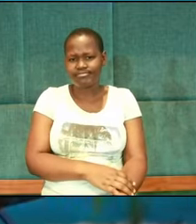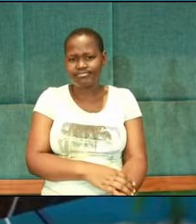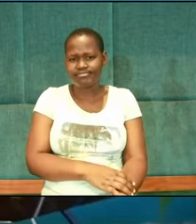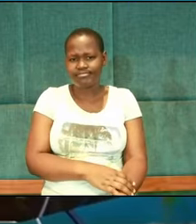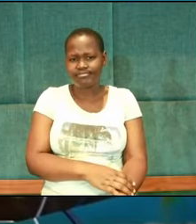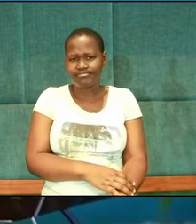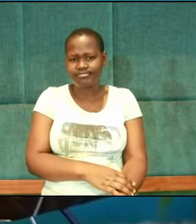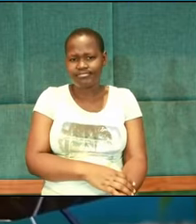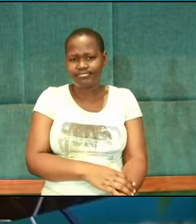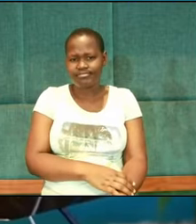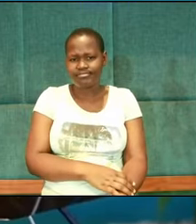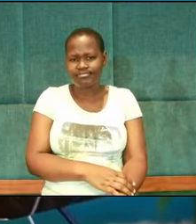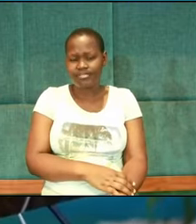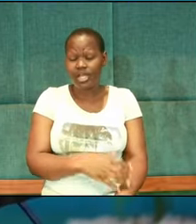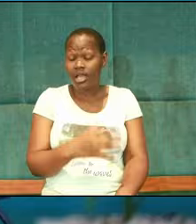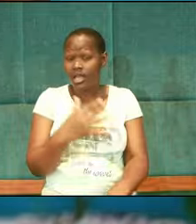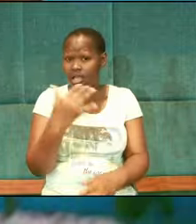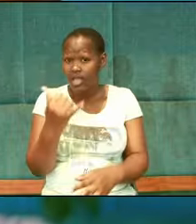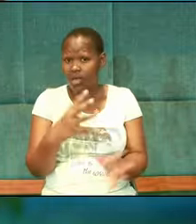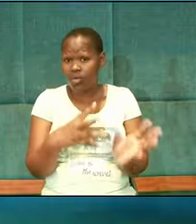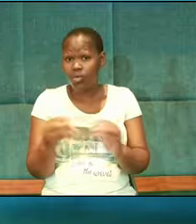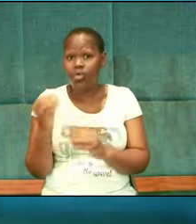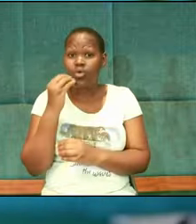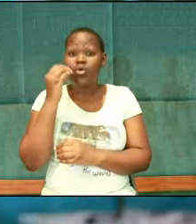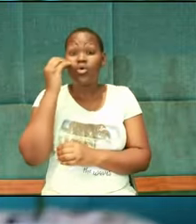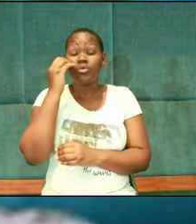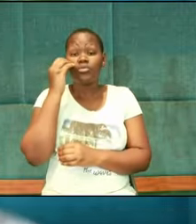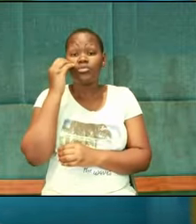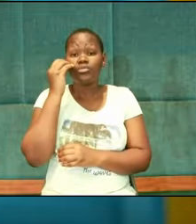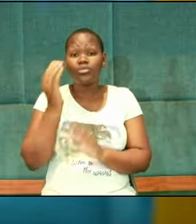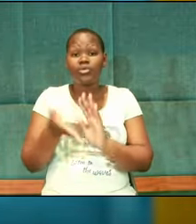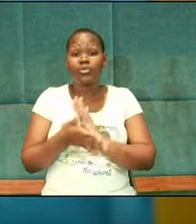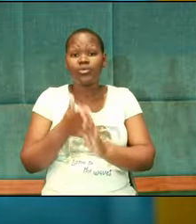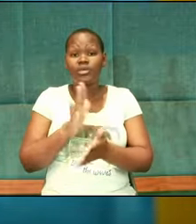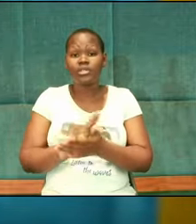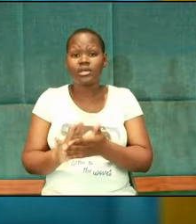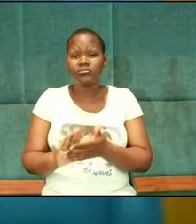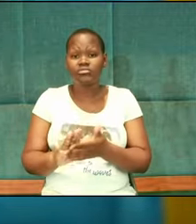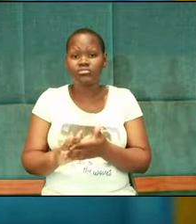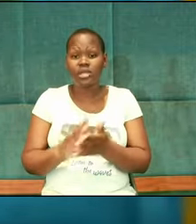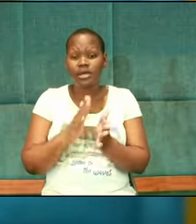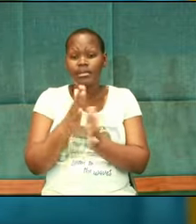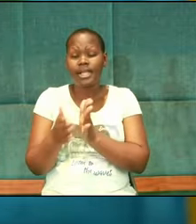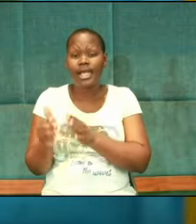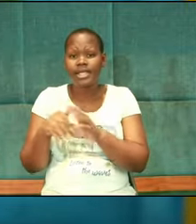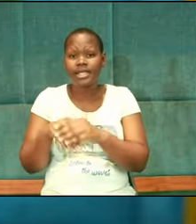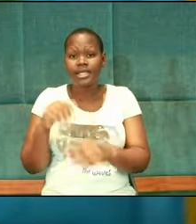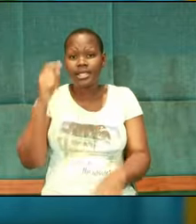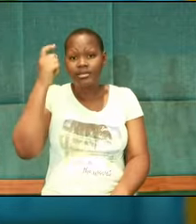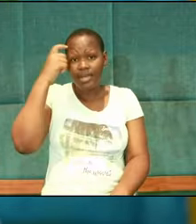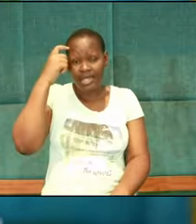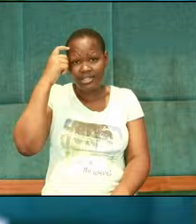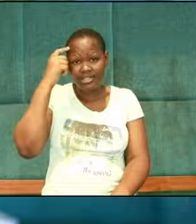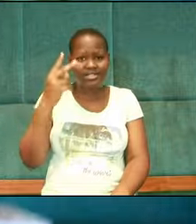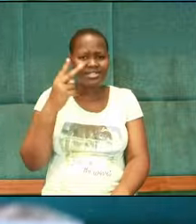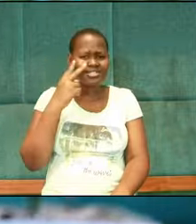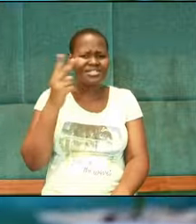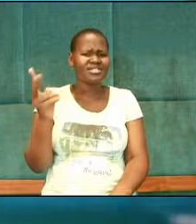Then she comes home with that all playing in her mind. You can't